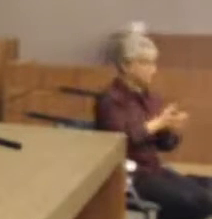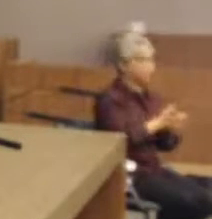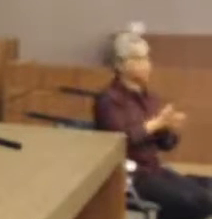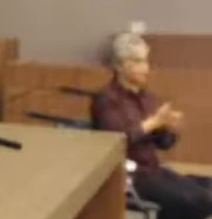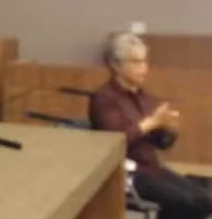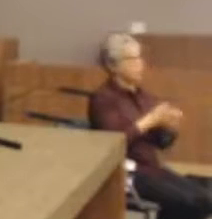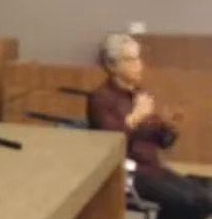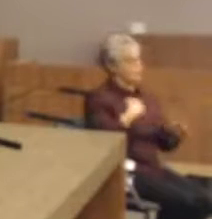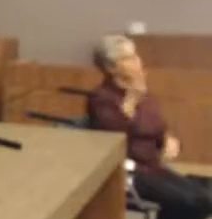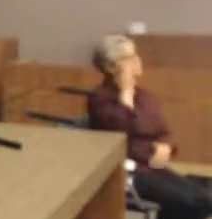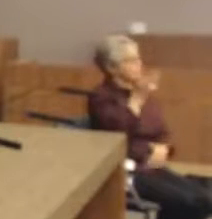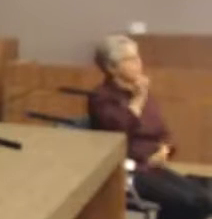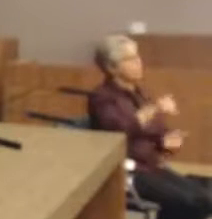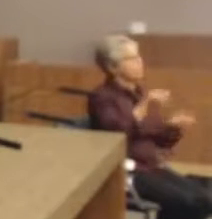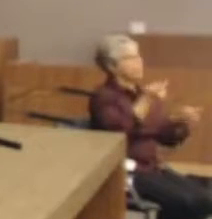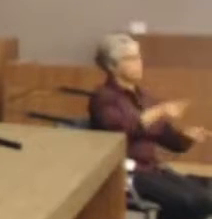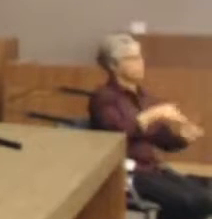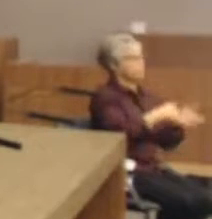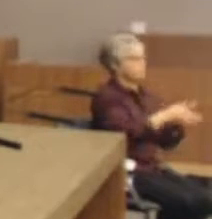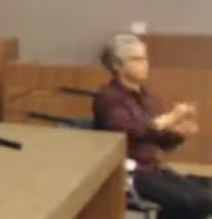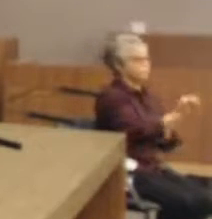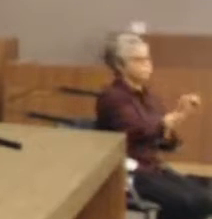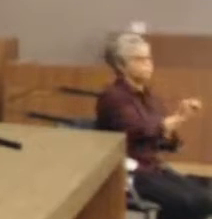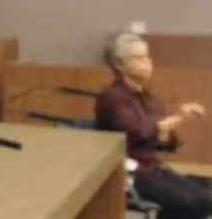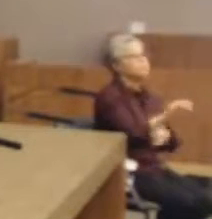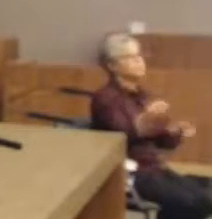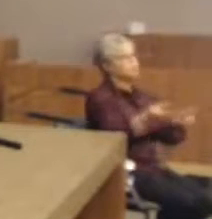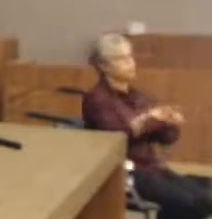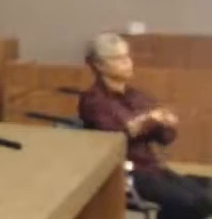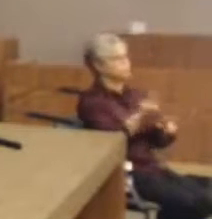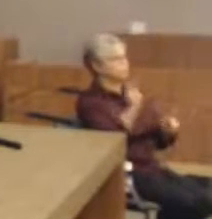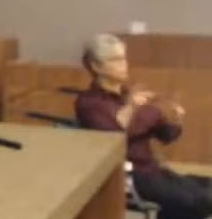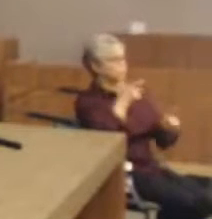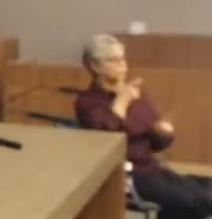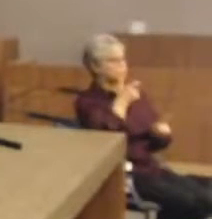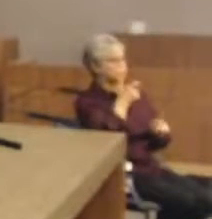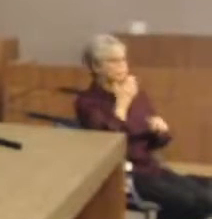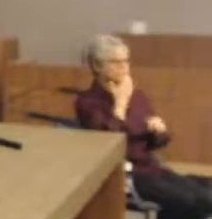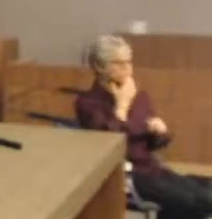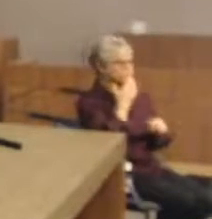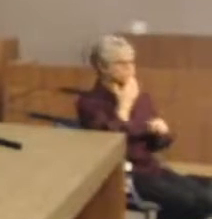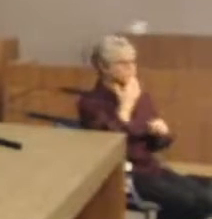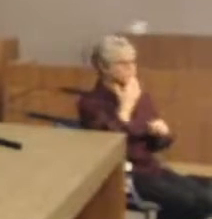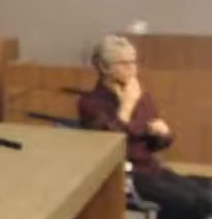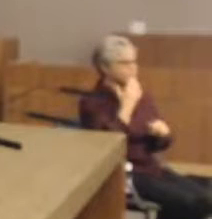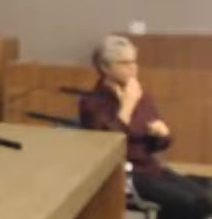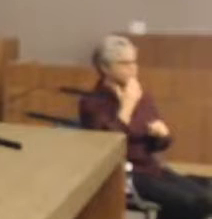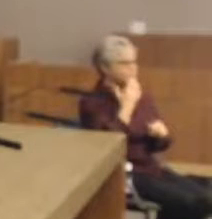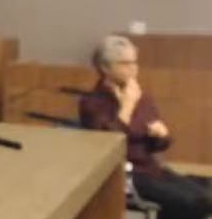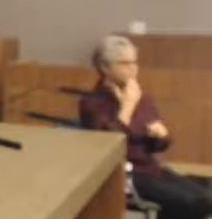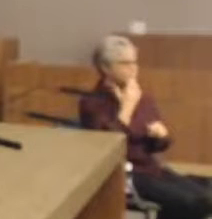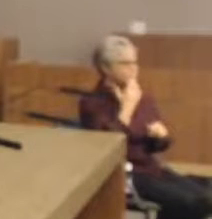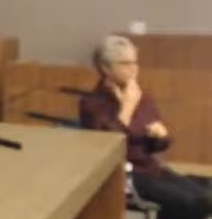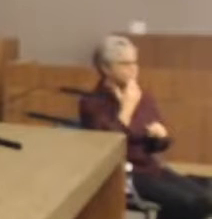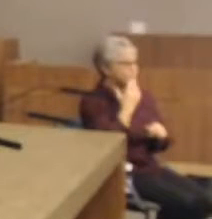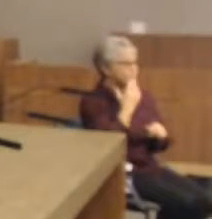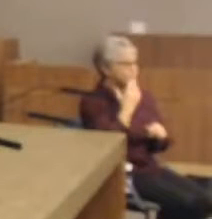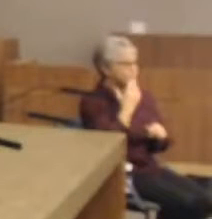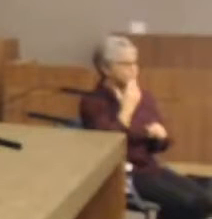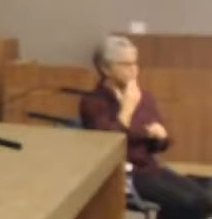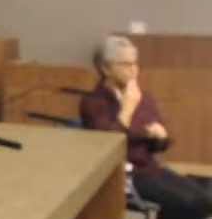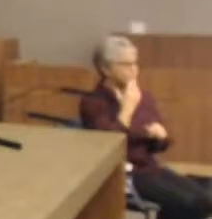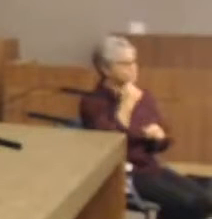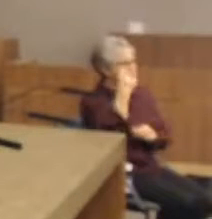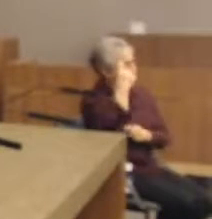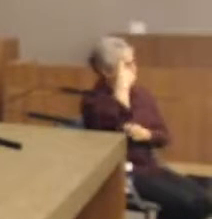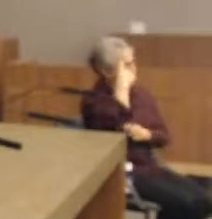that as well as the cases where we get people who, put it lightly, mentally